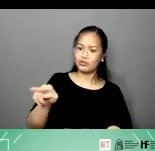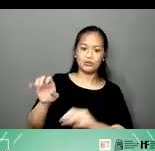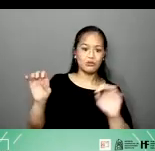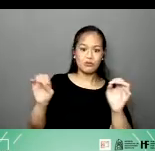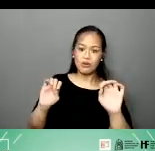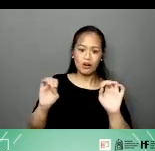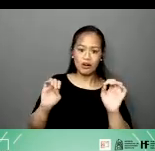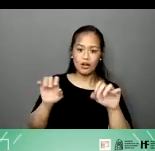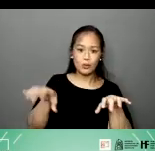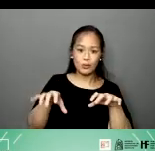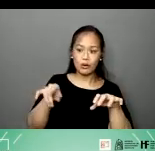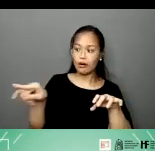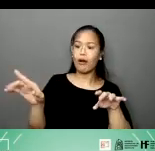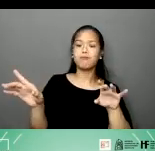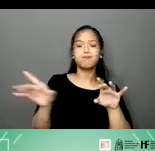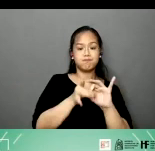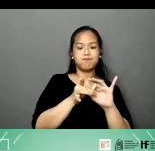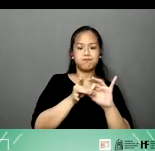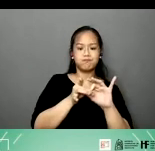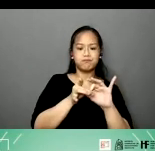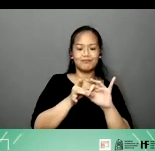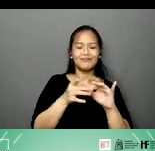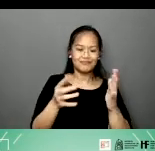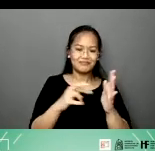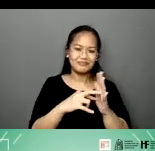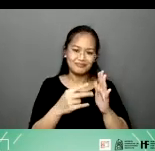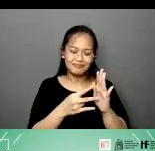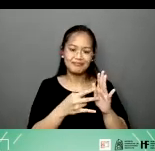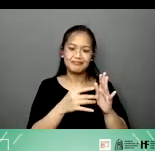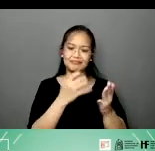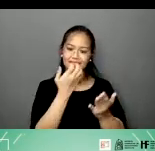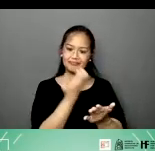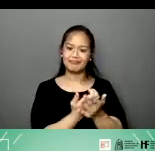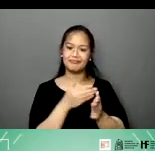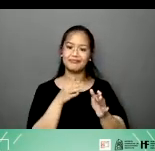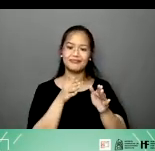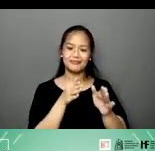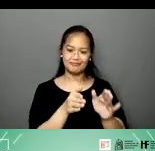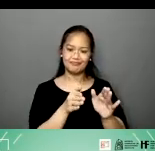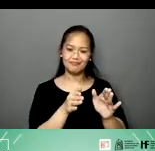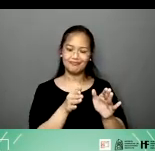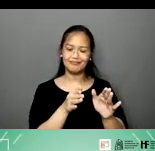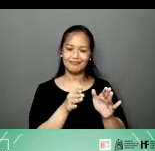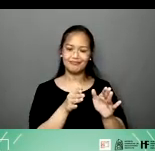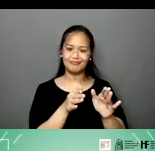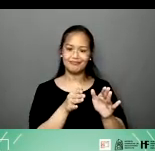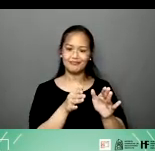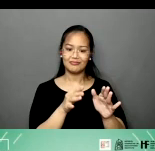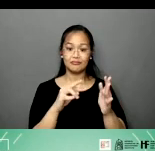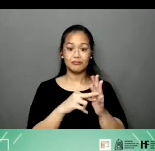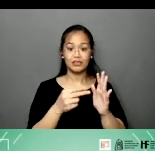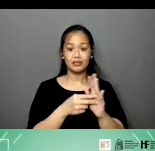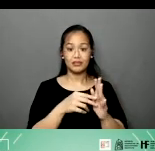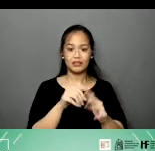associated with food packaging. So this is also good economically because it means that you're not going through a bottleneck in